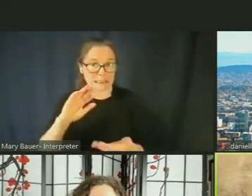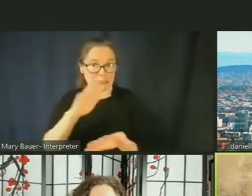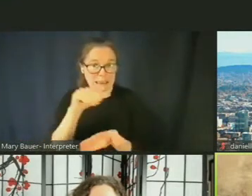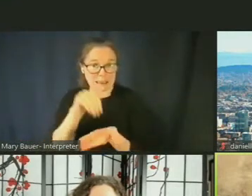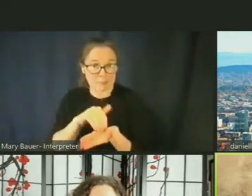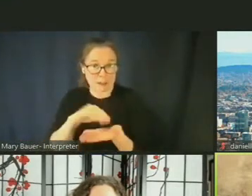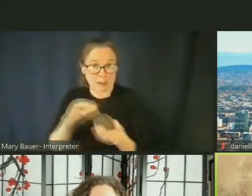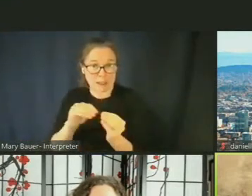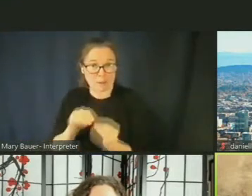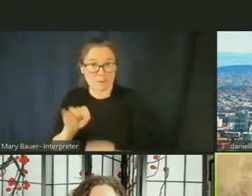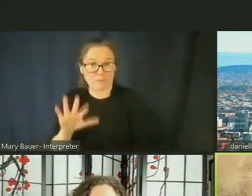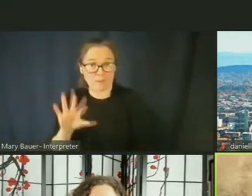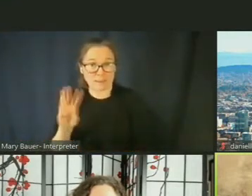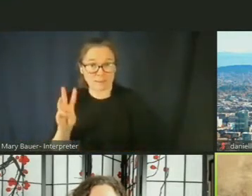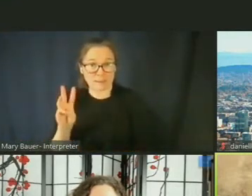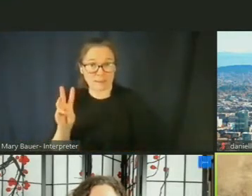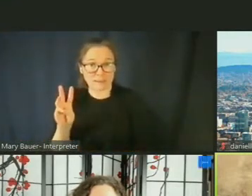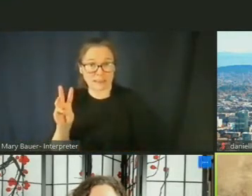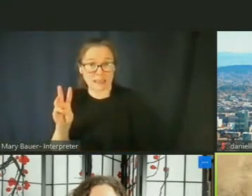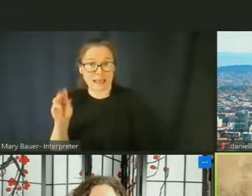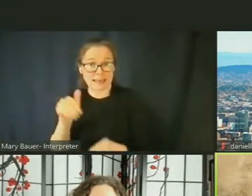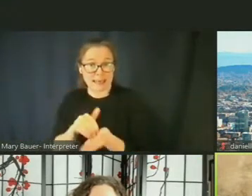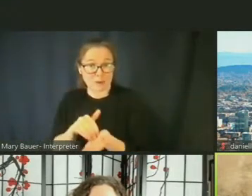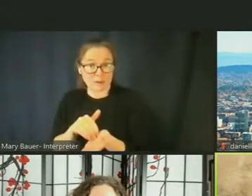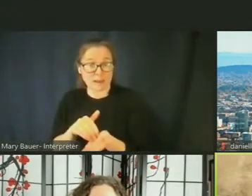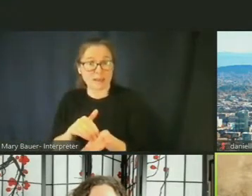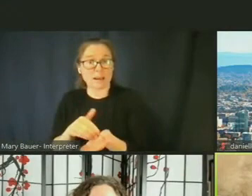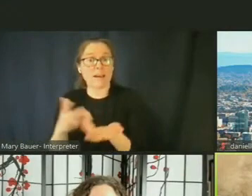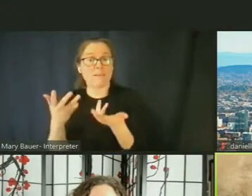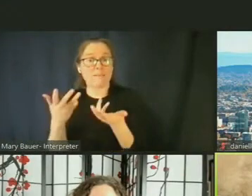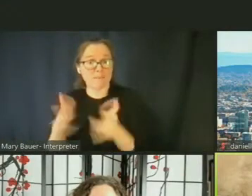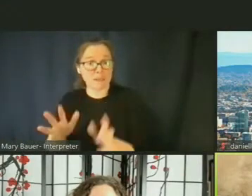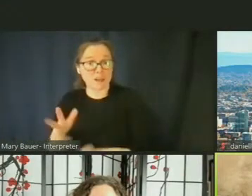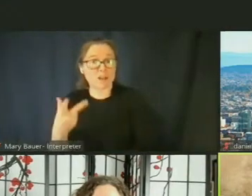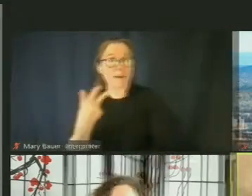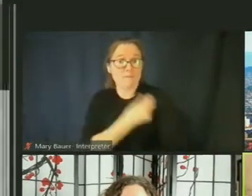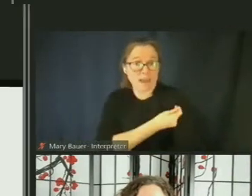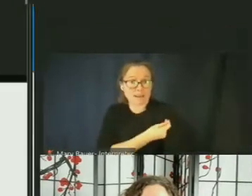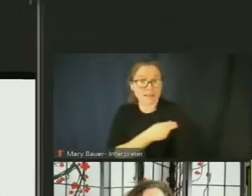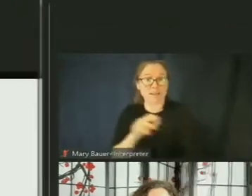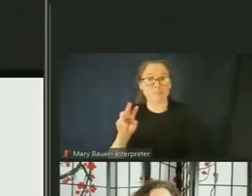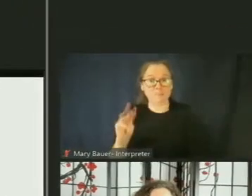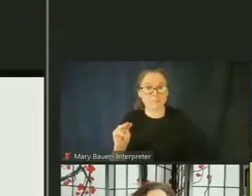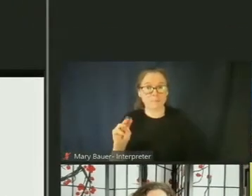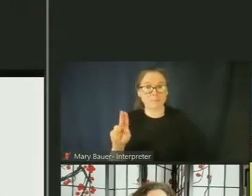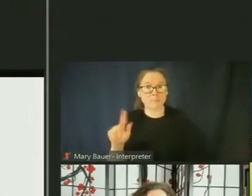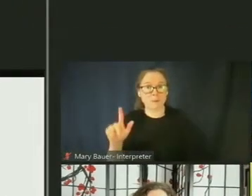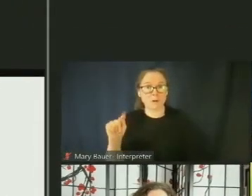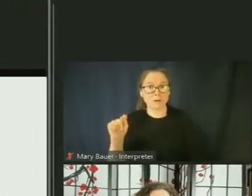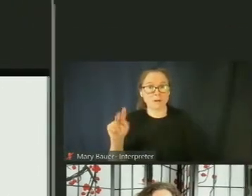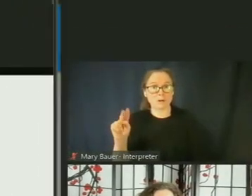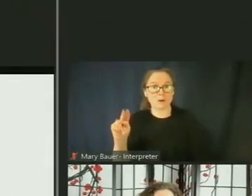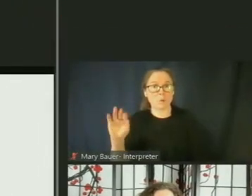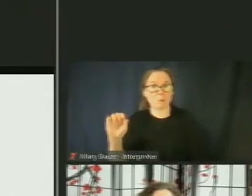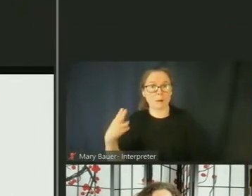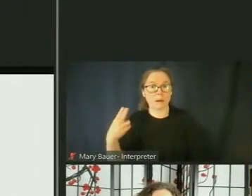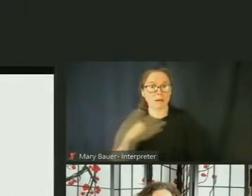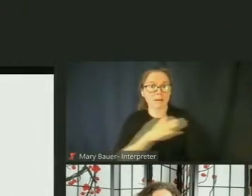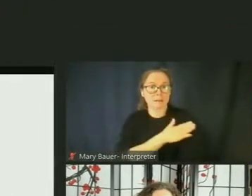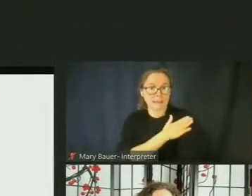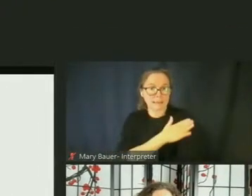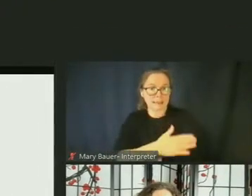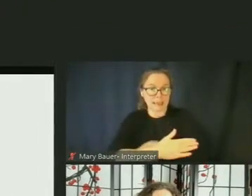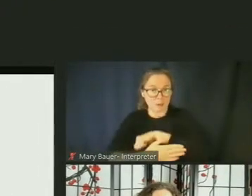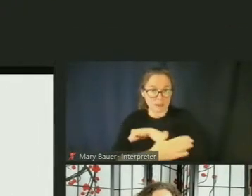about 56,000 fully vaccinated people in Multnomah County. And then the other two numbers give a